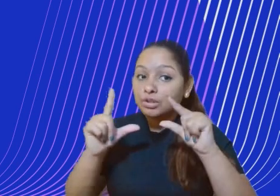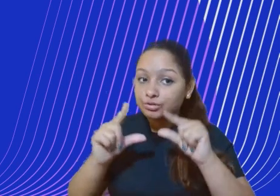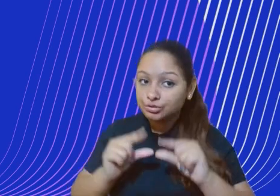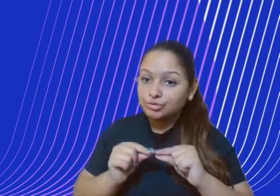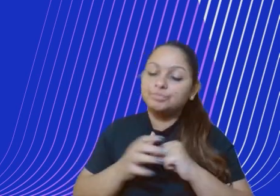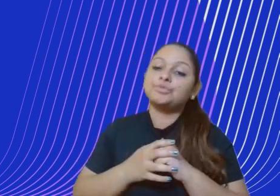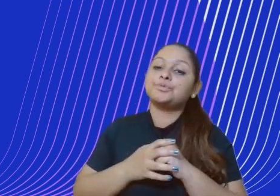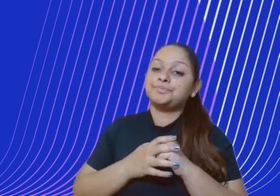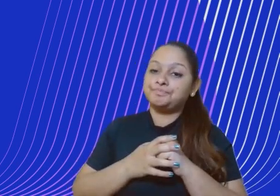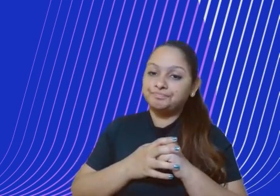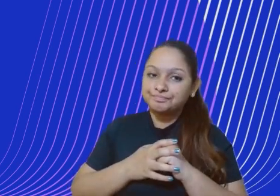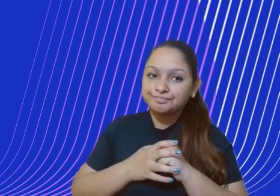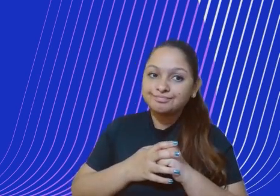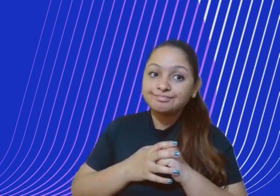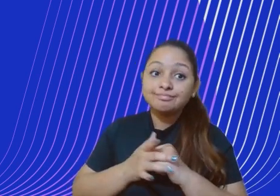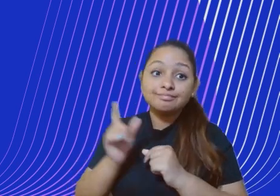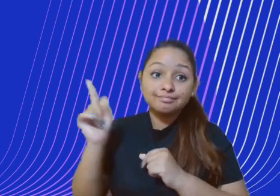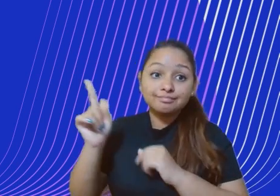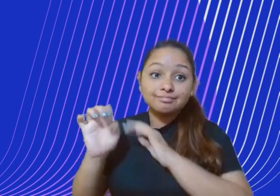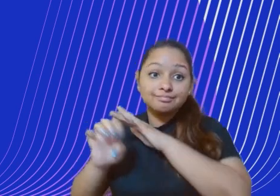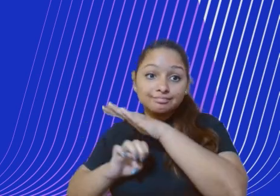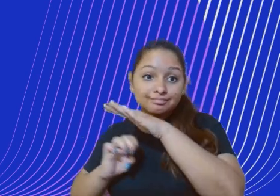investment in a billionaire